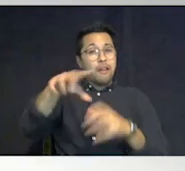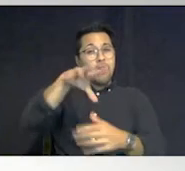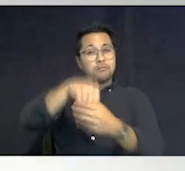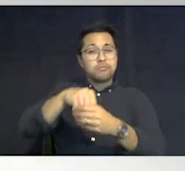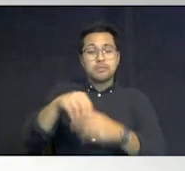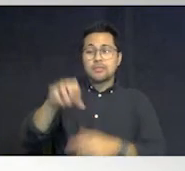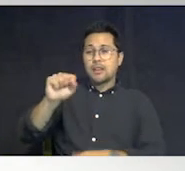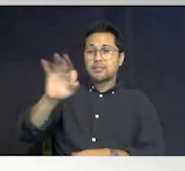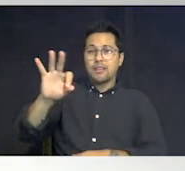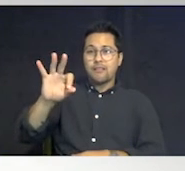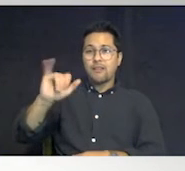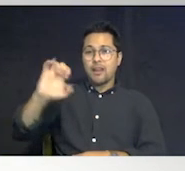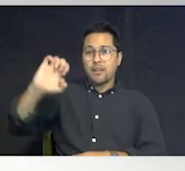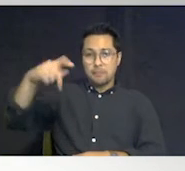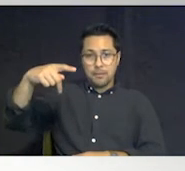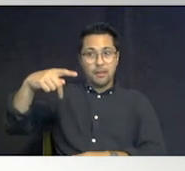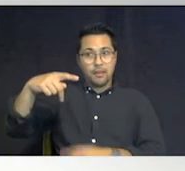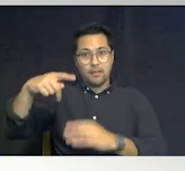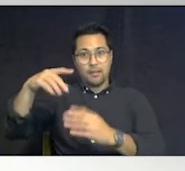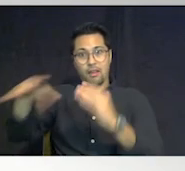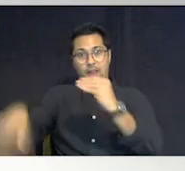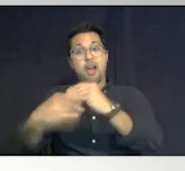SFIEP, which is going to be the next topic.